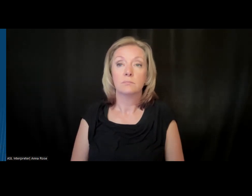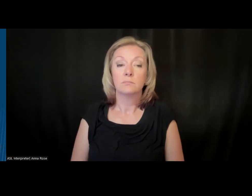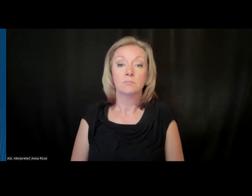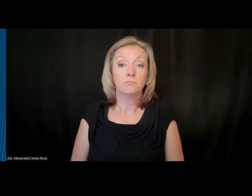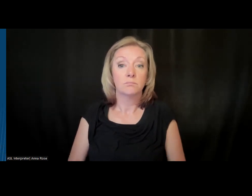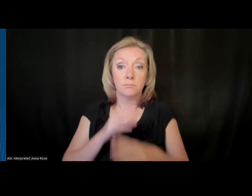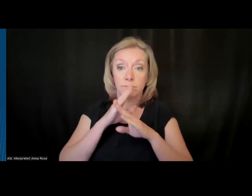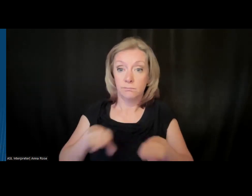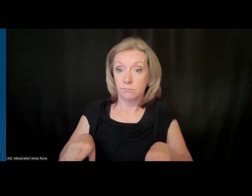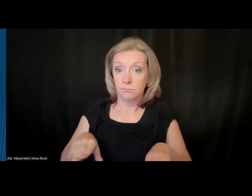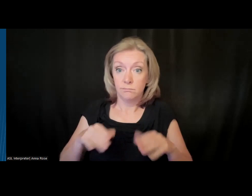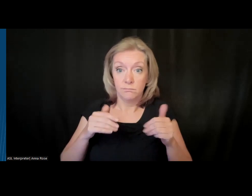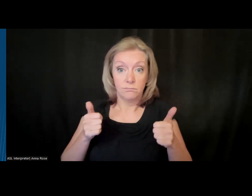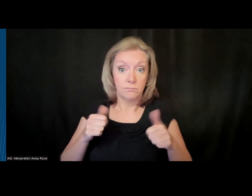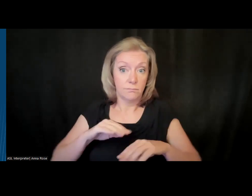Nope, we're good to go.